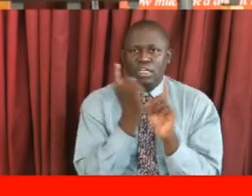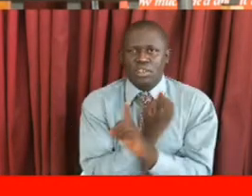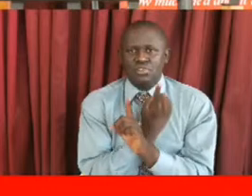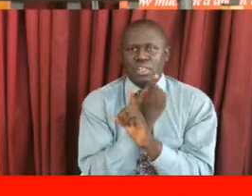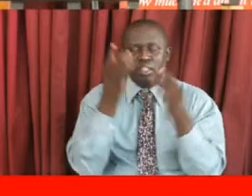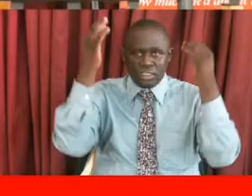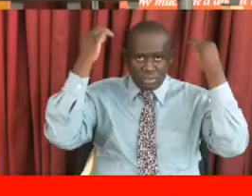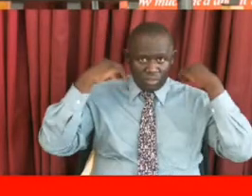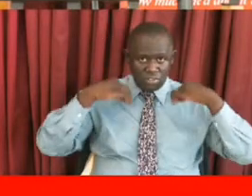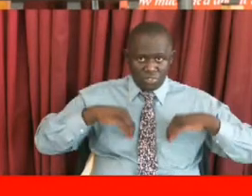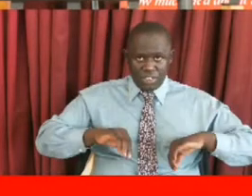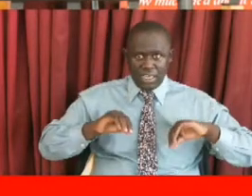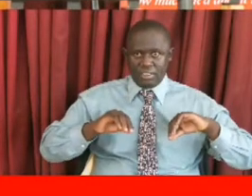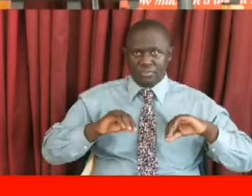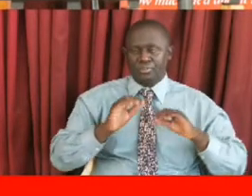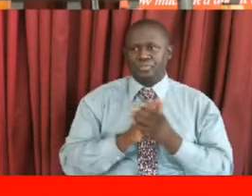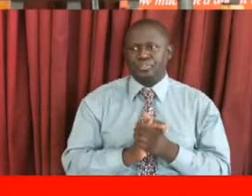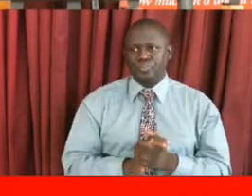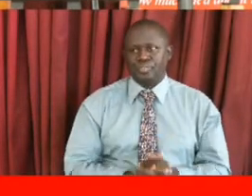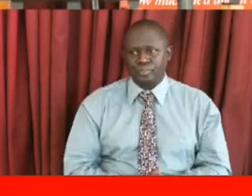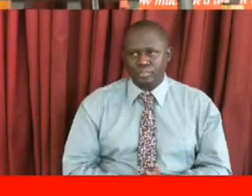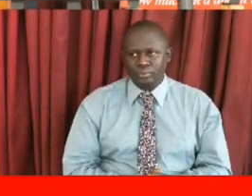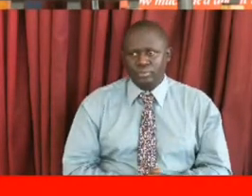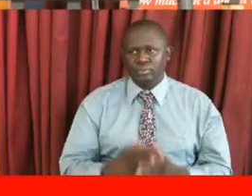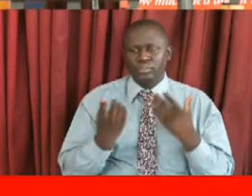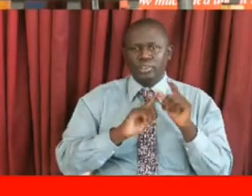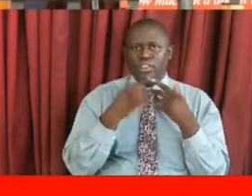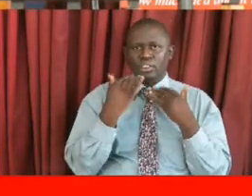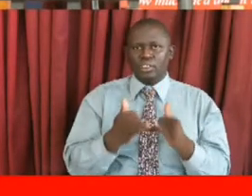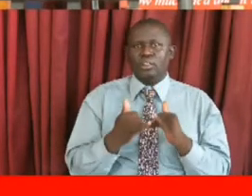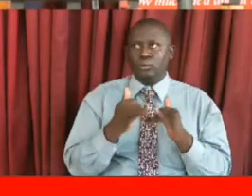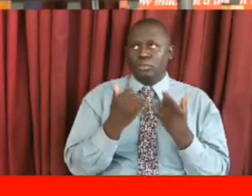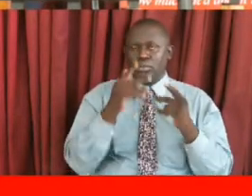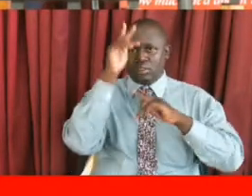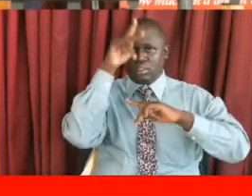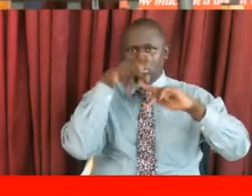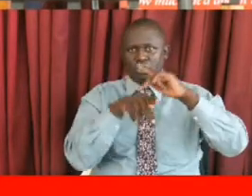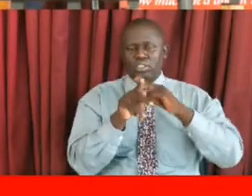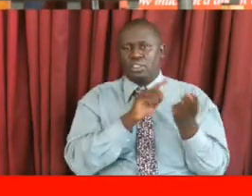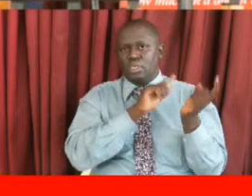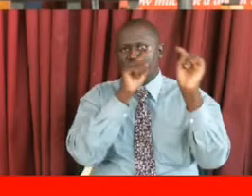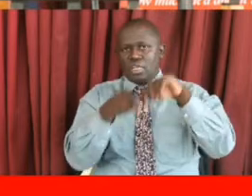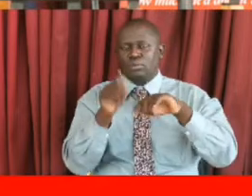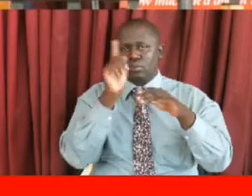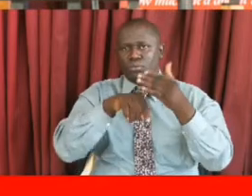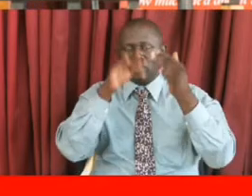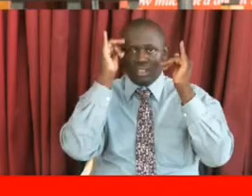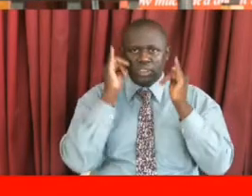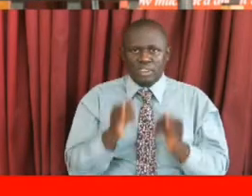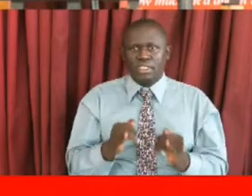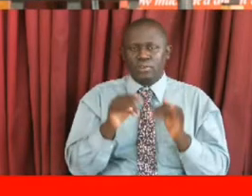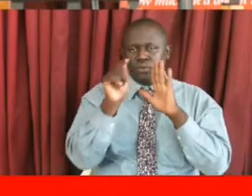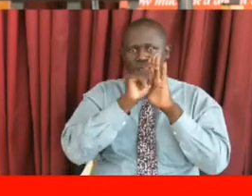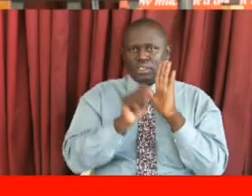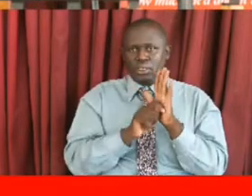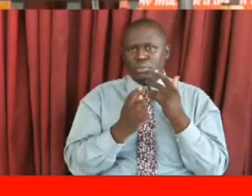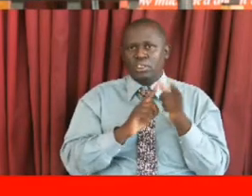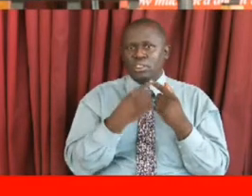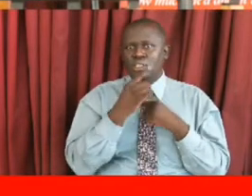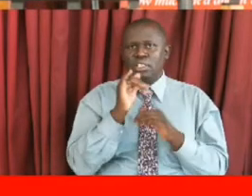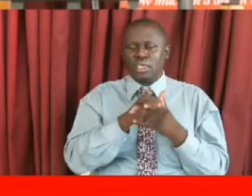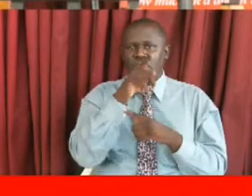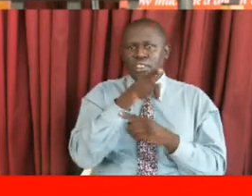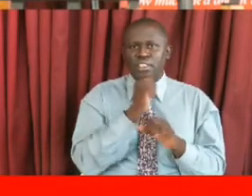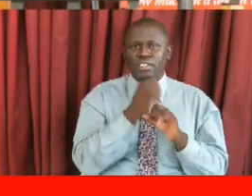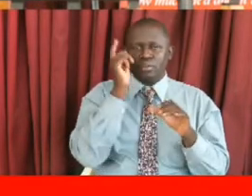now he puts on another ve then the pro come to the New Testament he did it in the